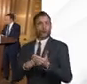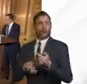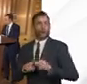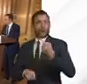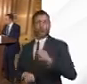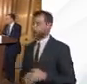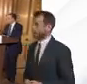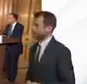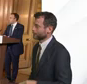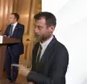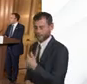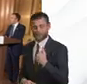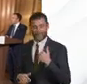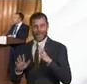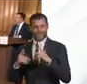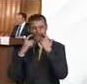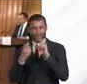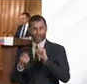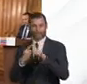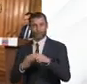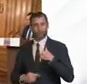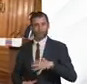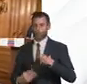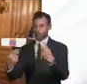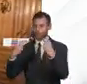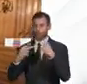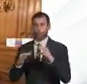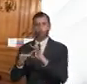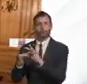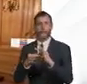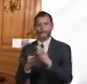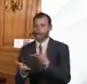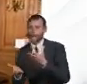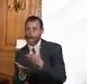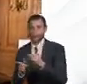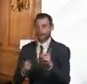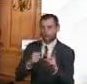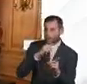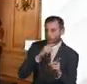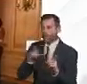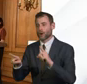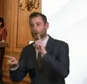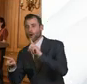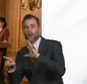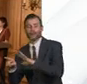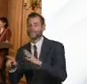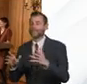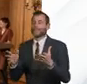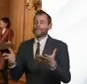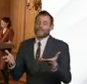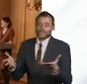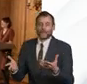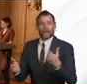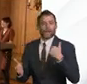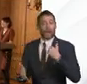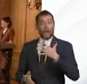counselling so i will tread very carefully as i work through this answer um the principle is uh that we want people to stay in